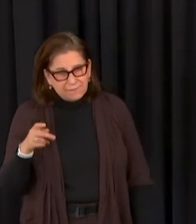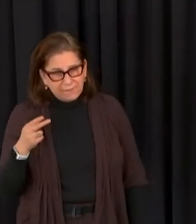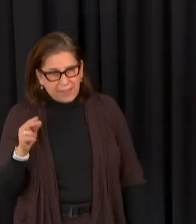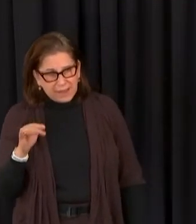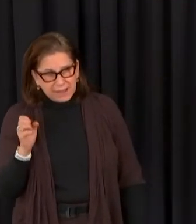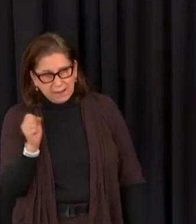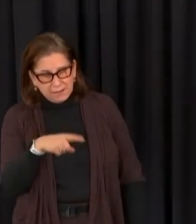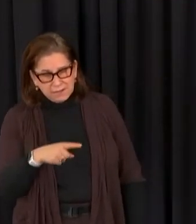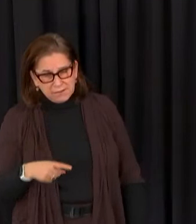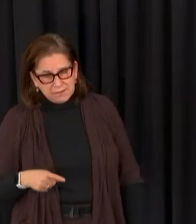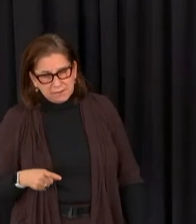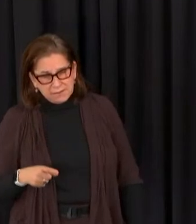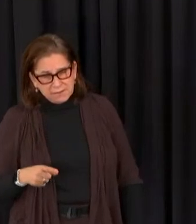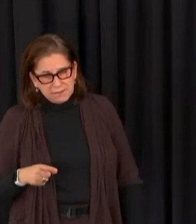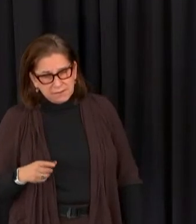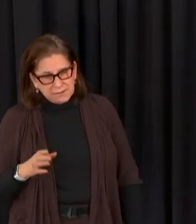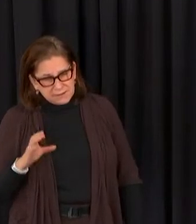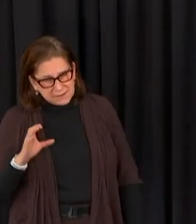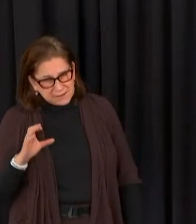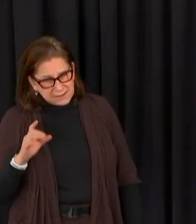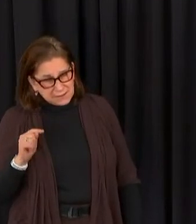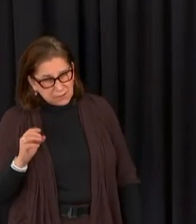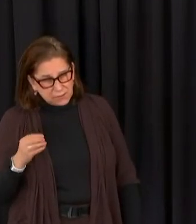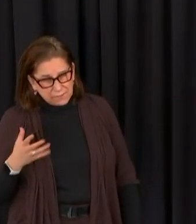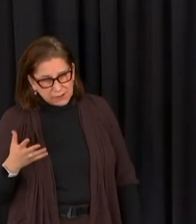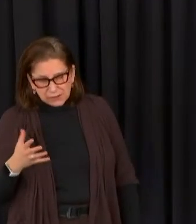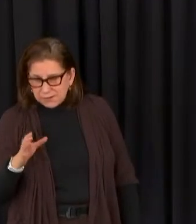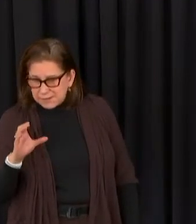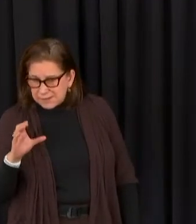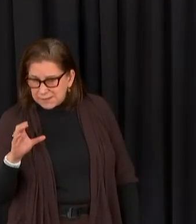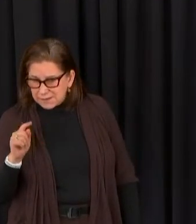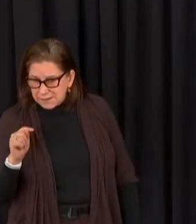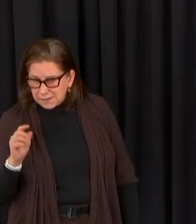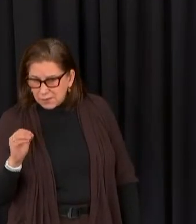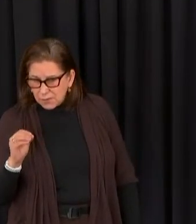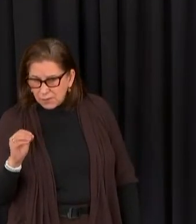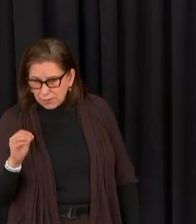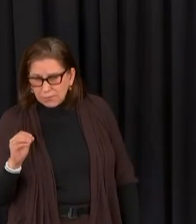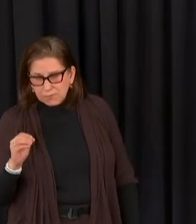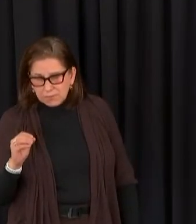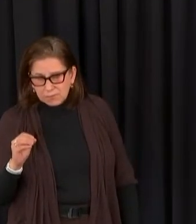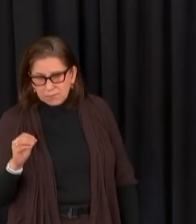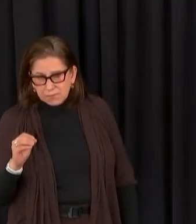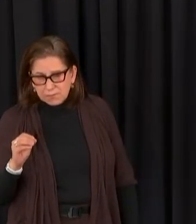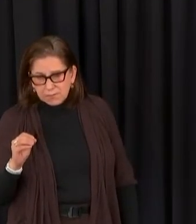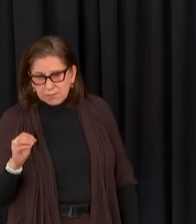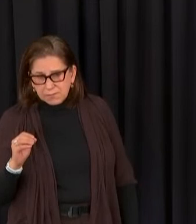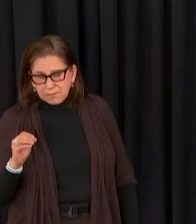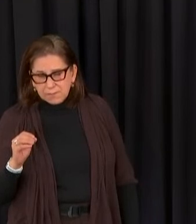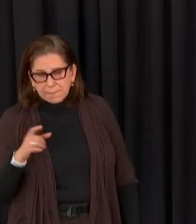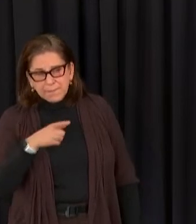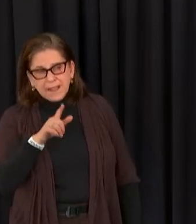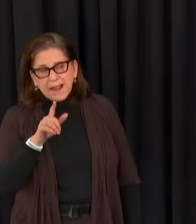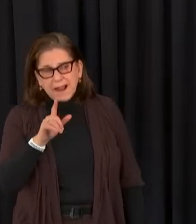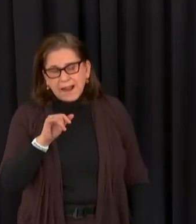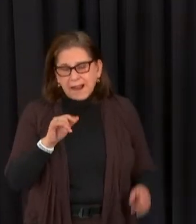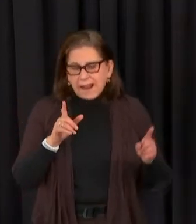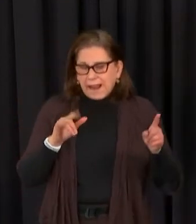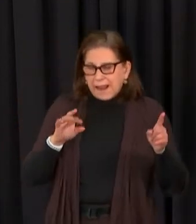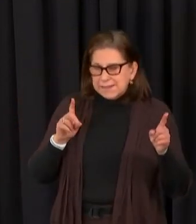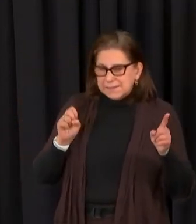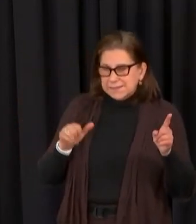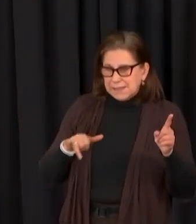I think, quite frankly, we wanted to put ourselves in the position to have the best